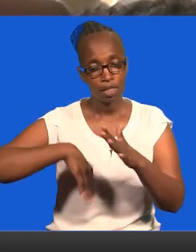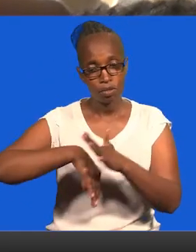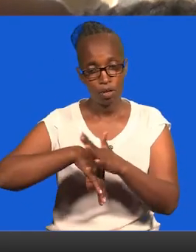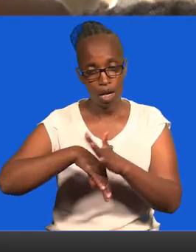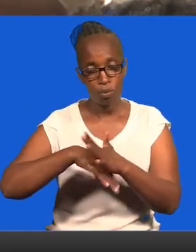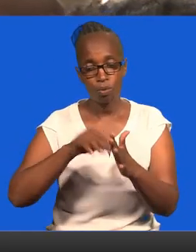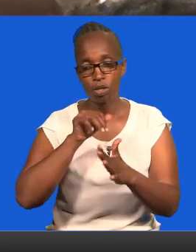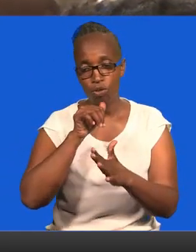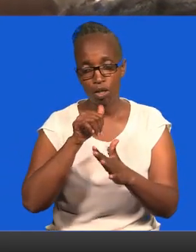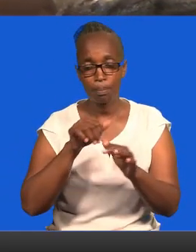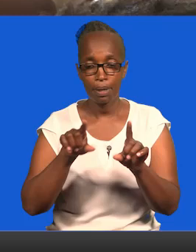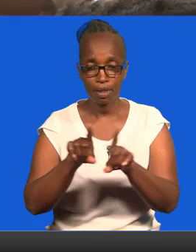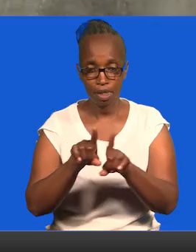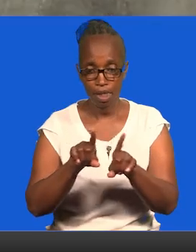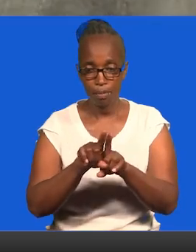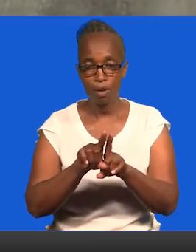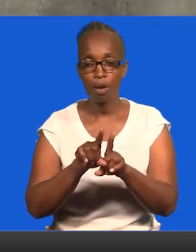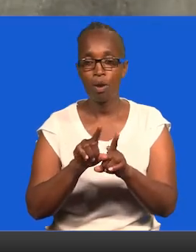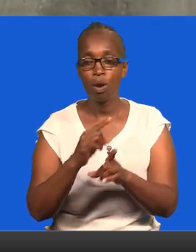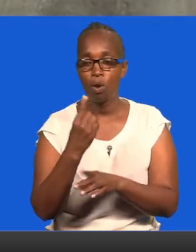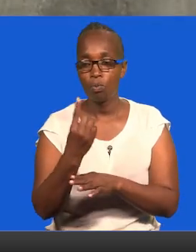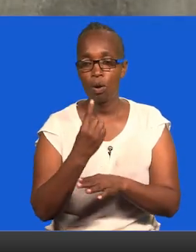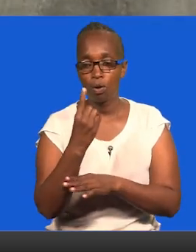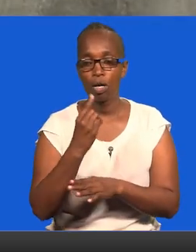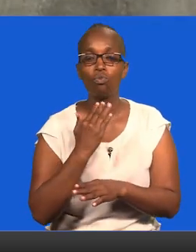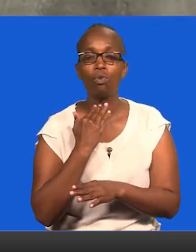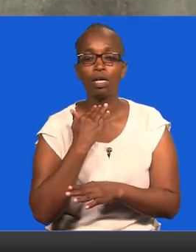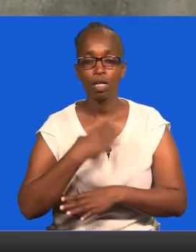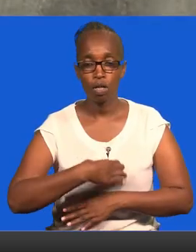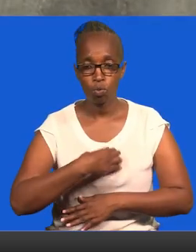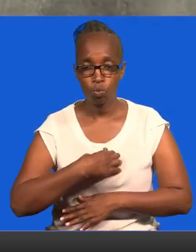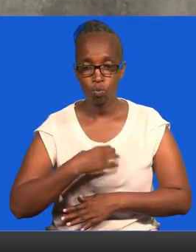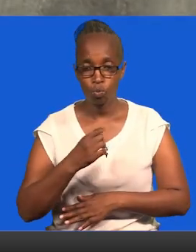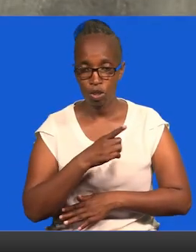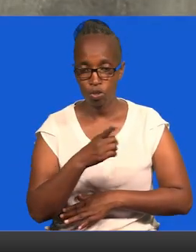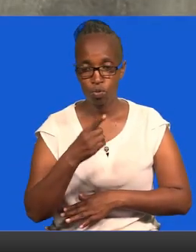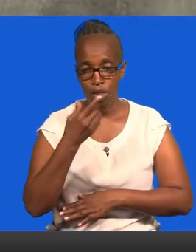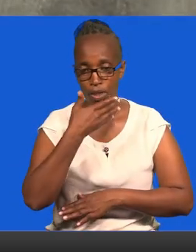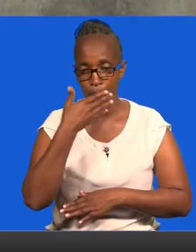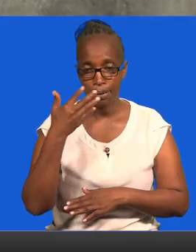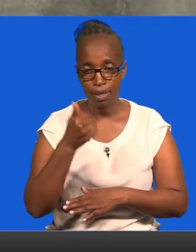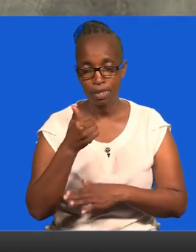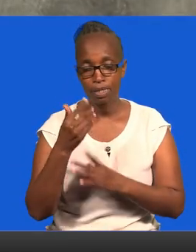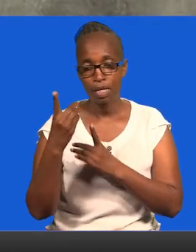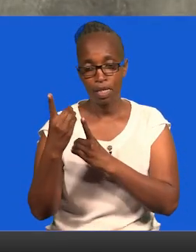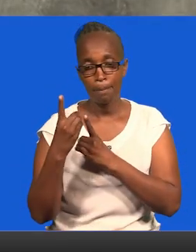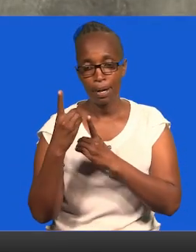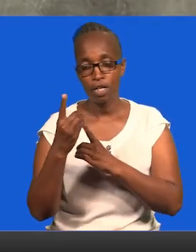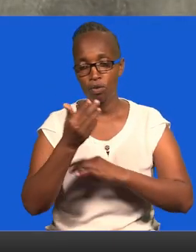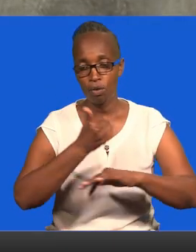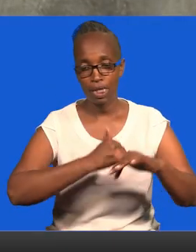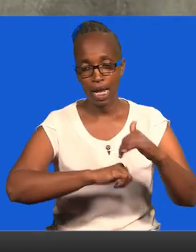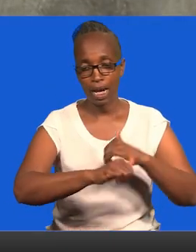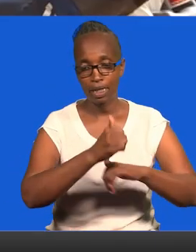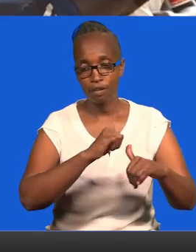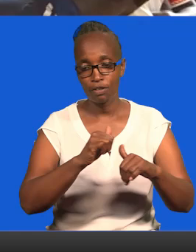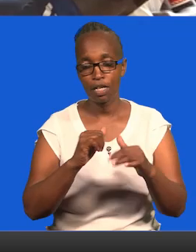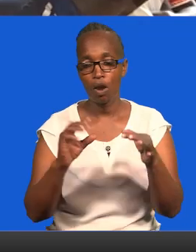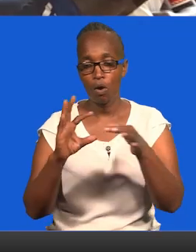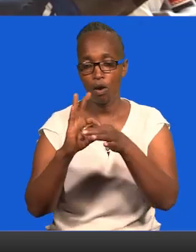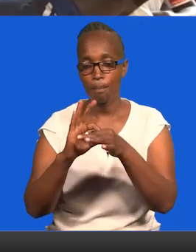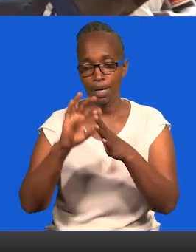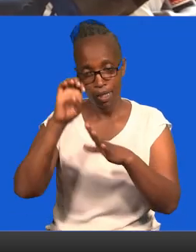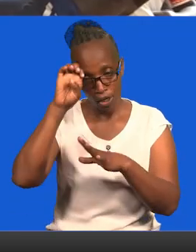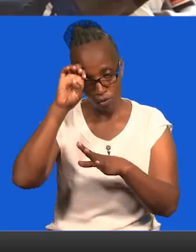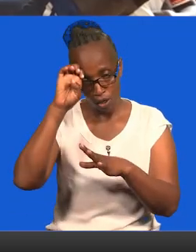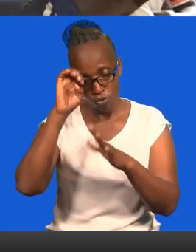Kenyan soccer will not be the same. So ours is to wish you the best. We'll continue supporting you people, depending on unfolding events from time to time,